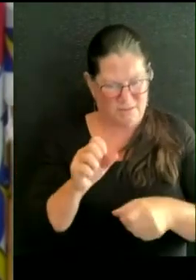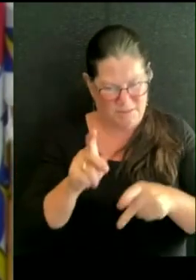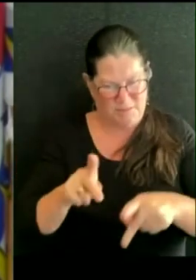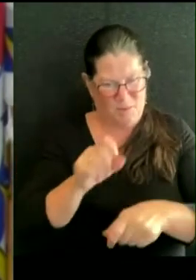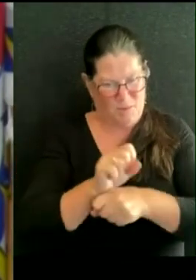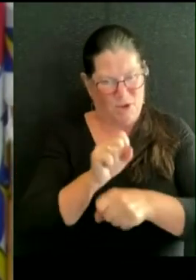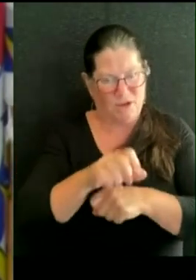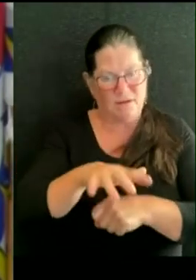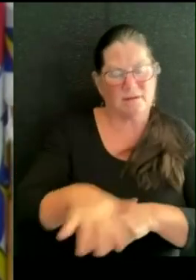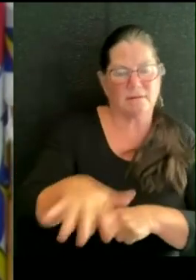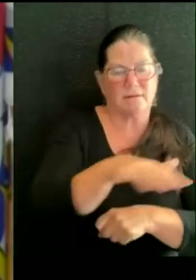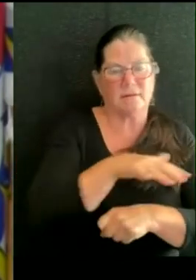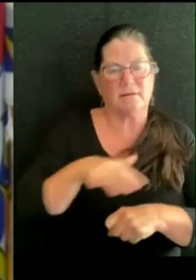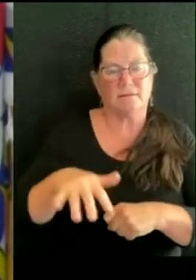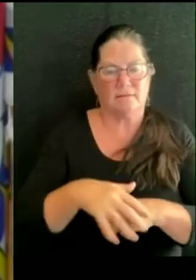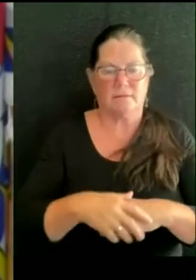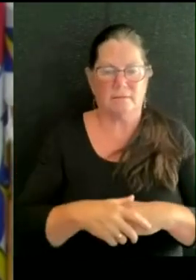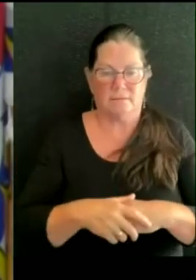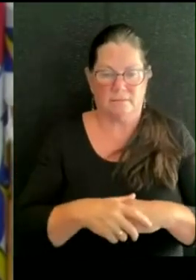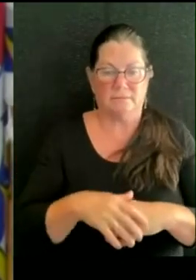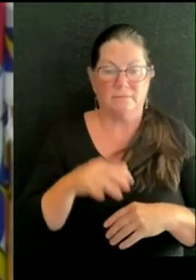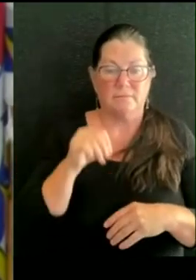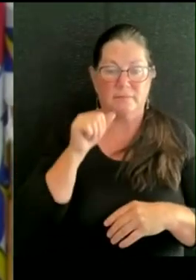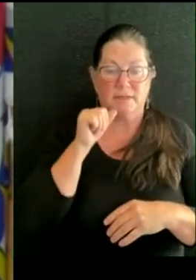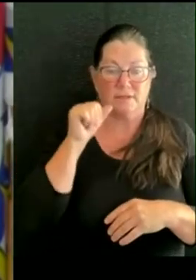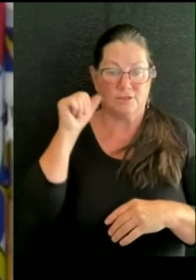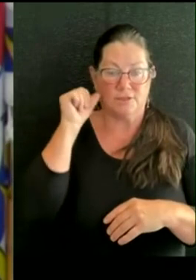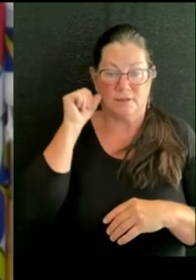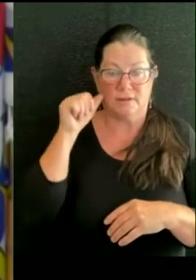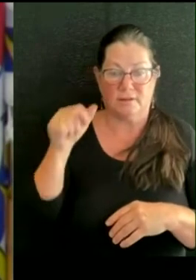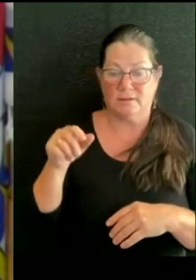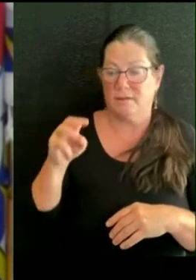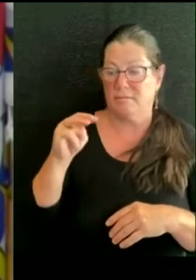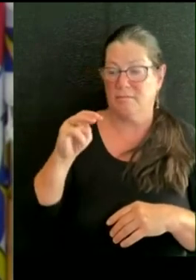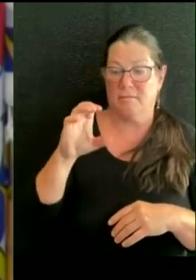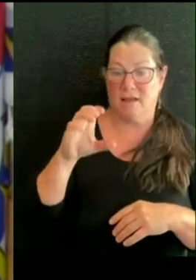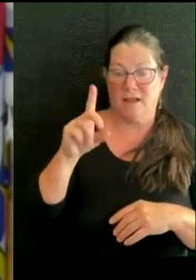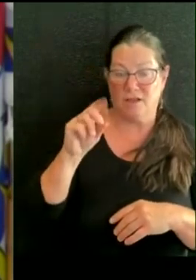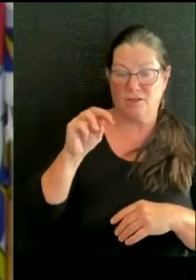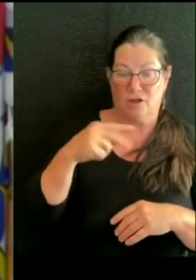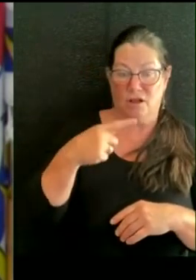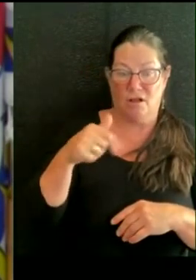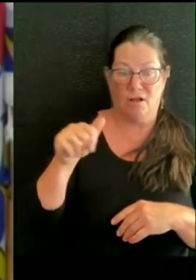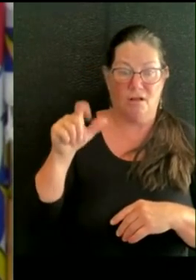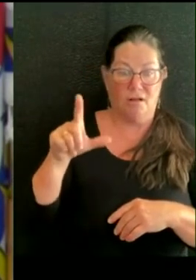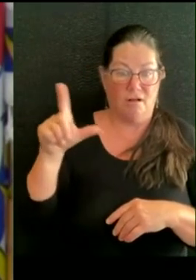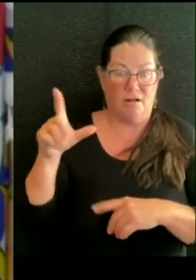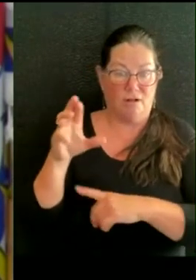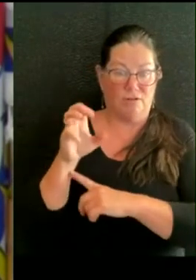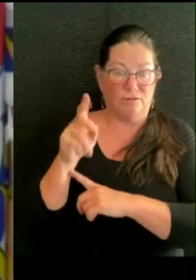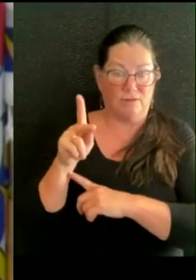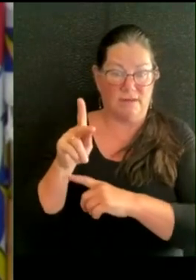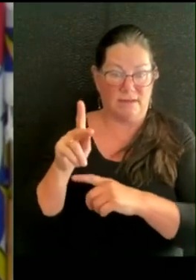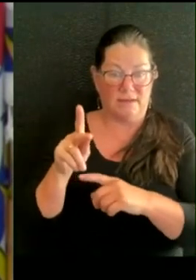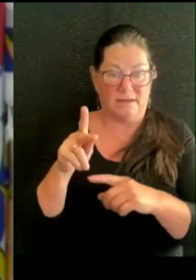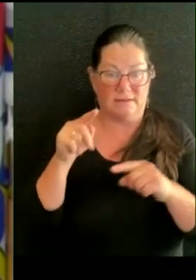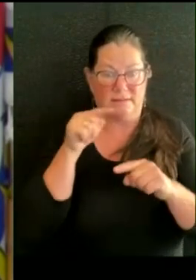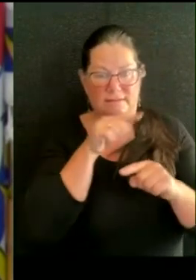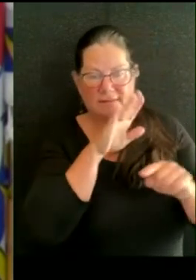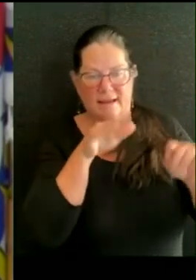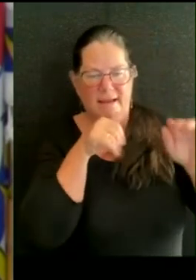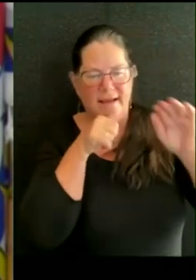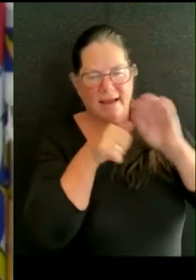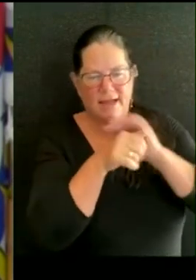Yesterday, the McDougal Creek fire challenged some of the fire guard in the Hidden Creek area.